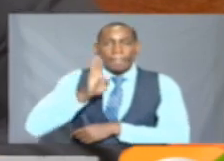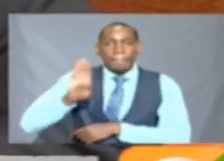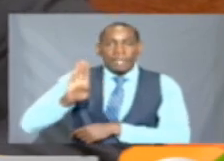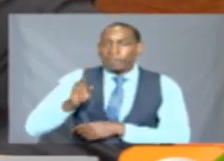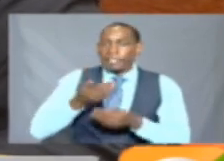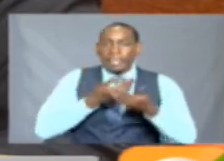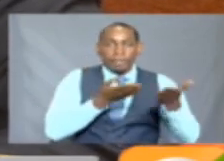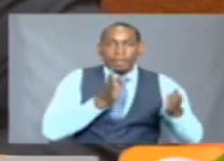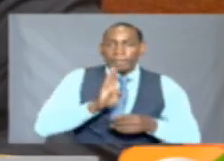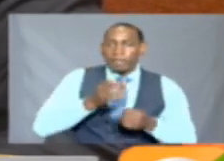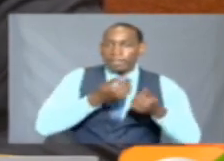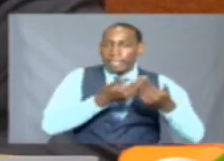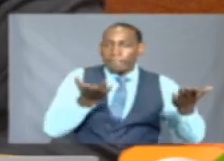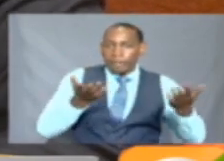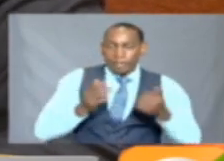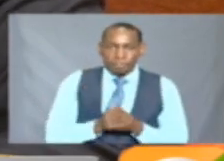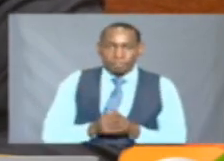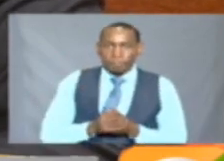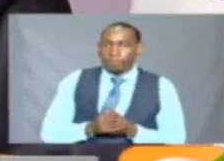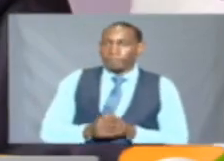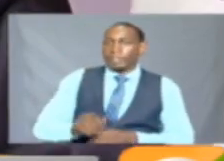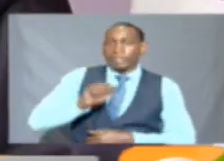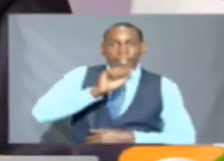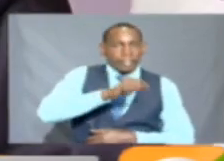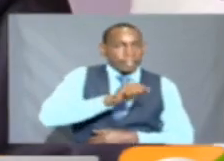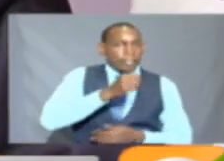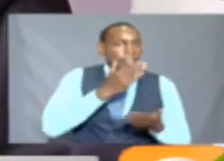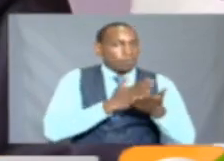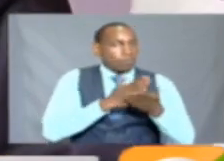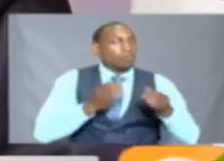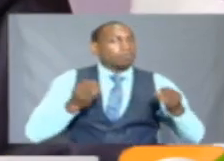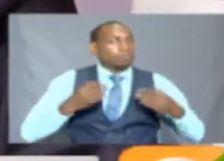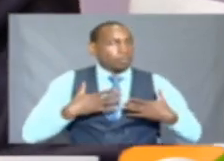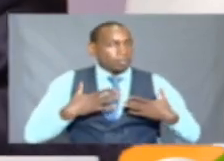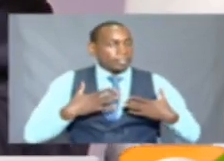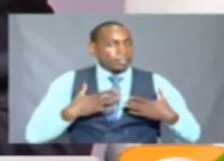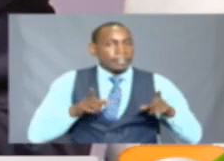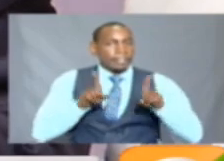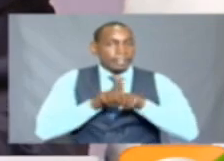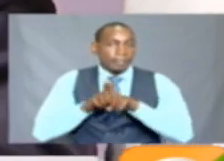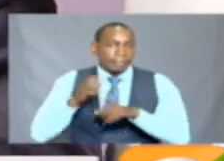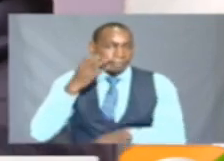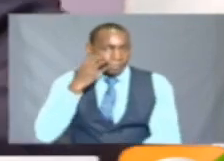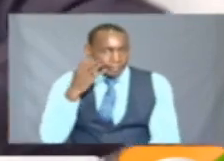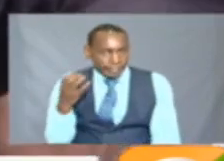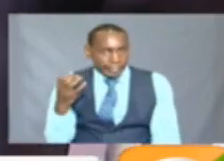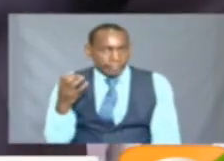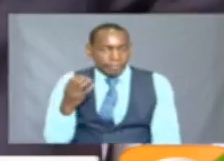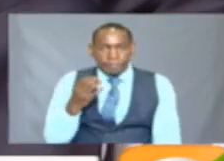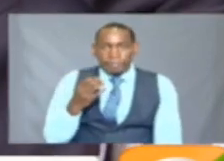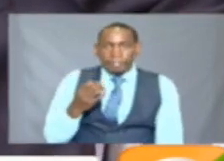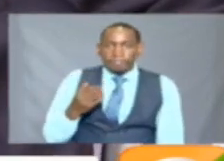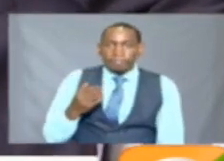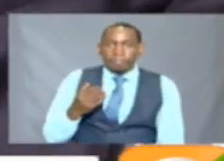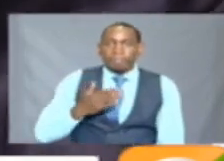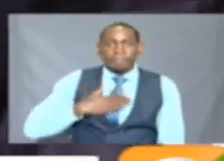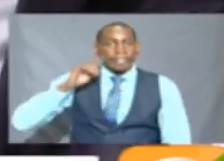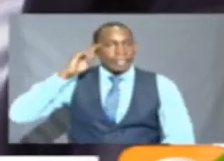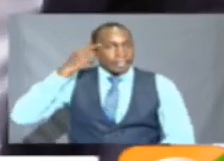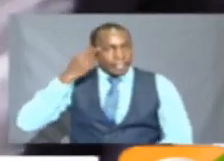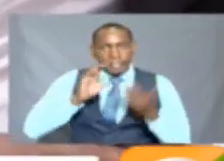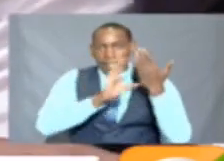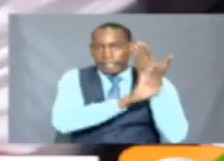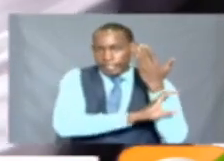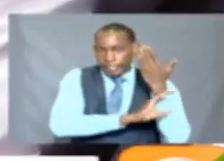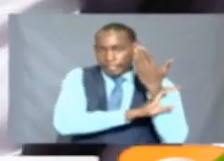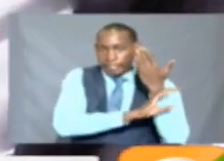here, billions there. Yeah, it is. It is mind-boggling and very sad. Because I think as a country,